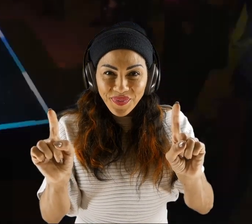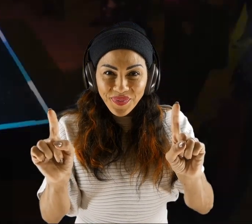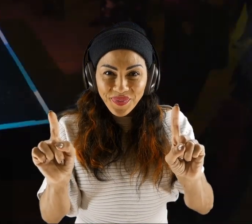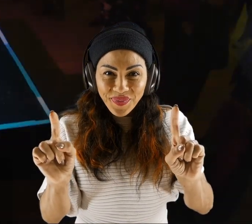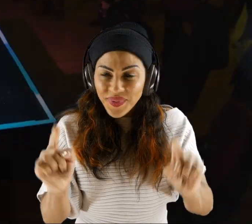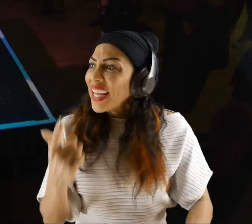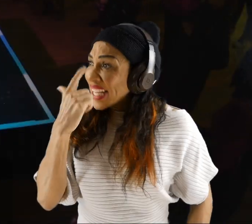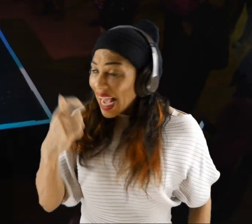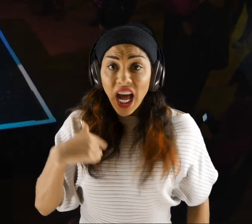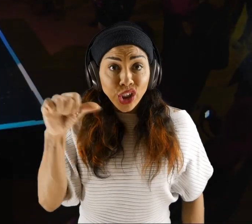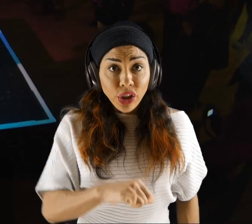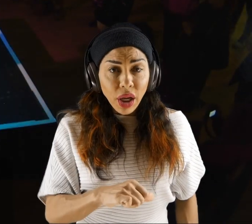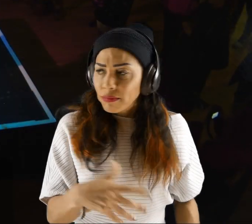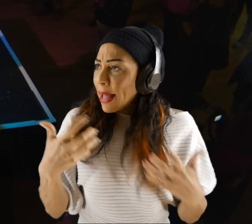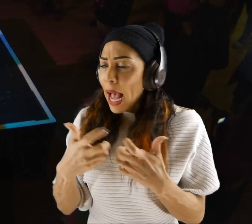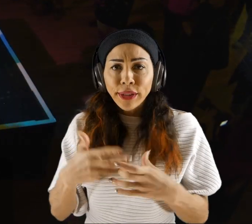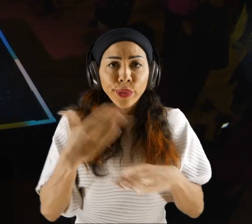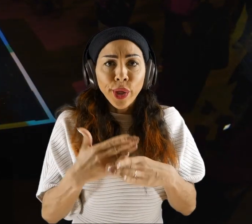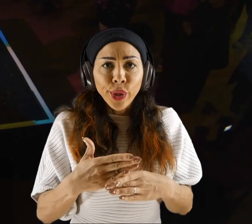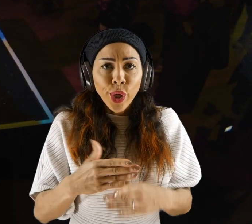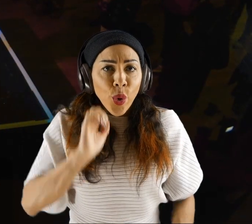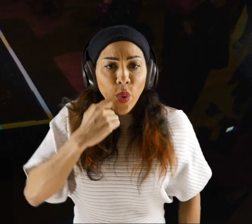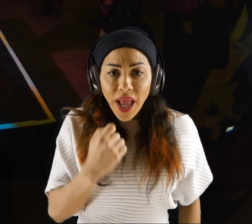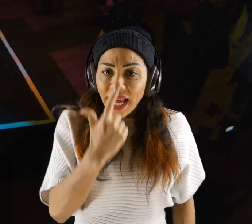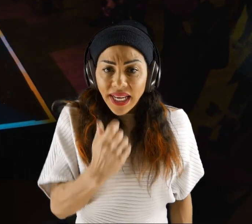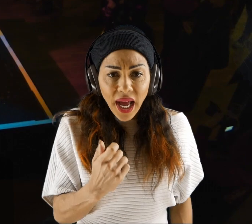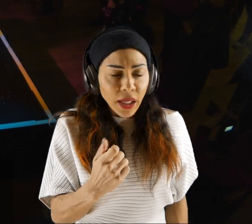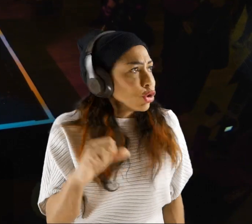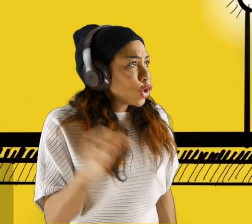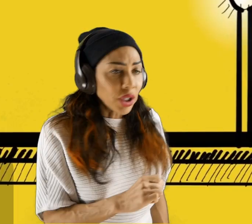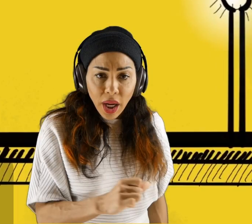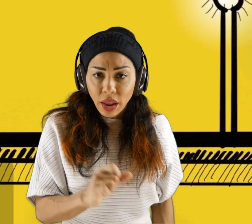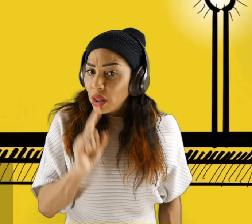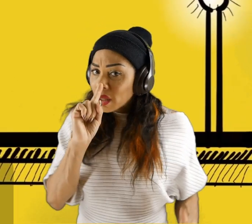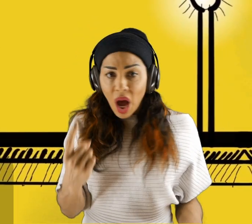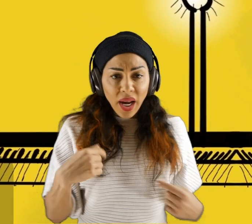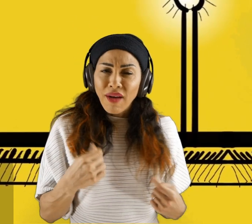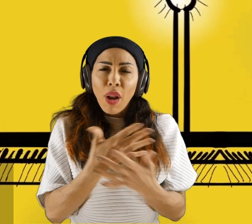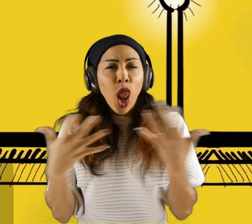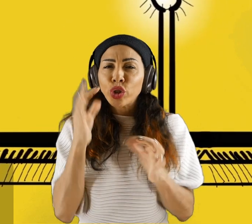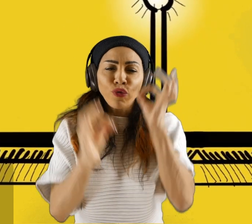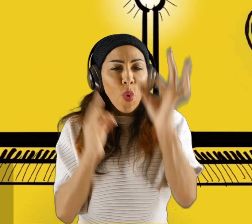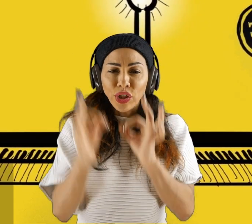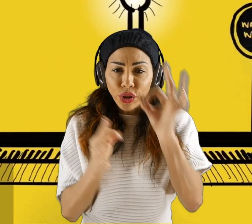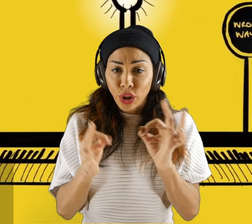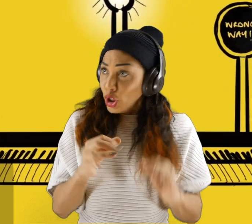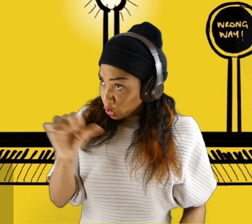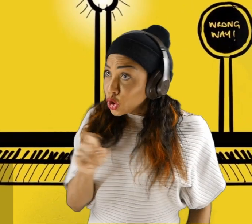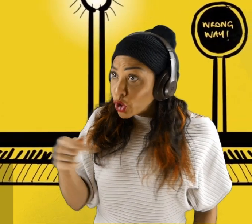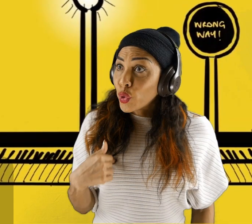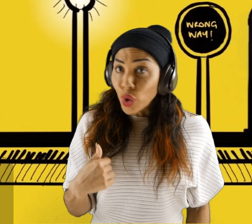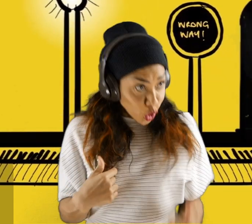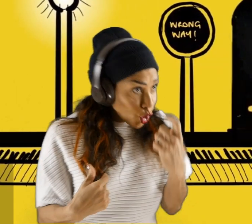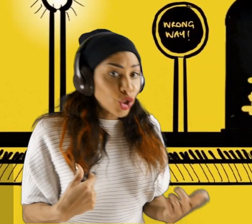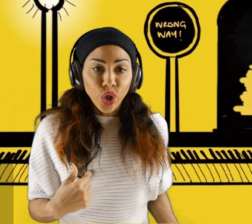is just you. Can I, should I? How did this work? Will I, could I? Shouldn't I, can't I? I've got so many questions. Well, should you? What's